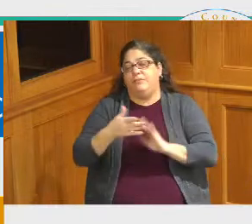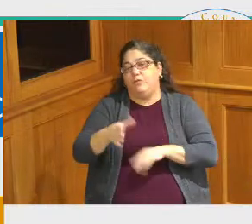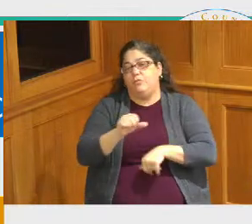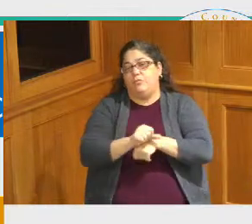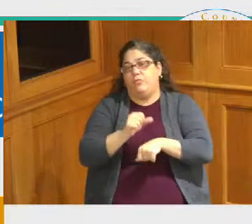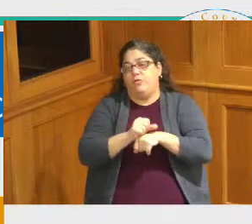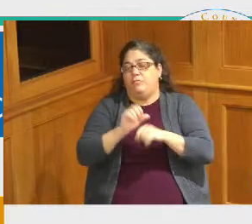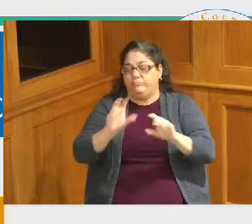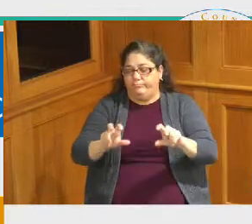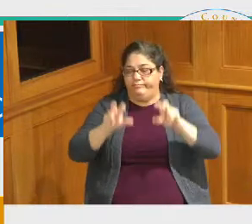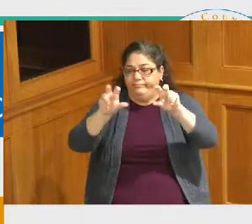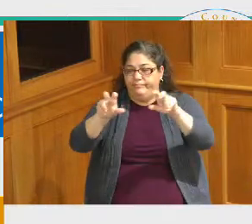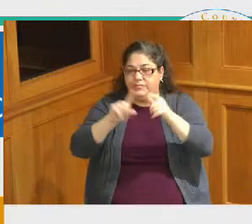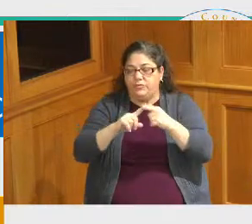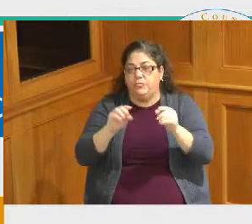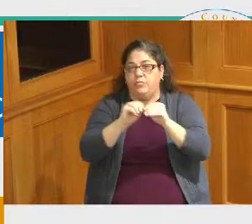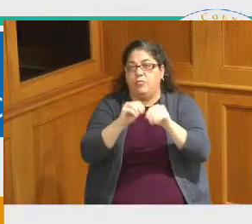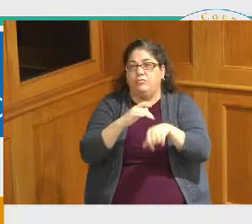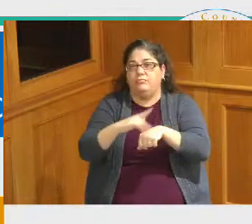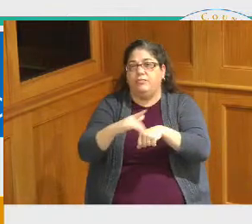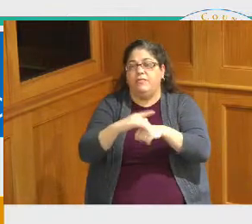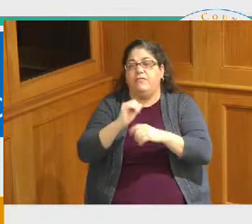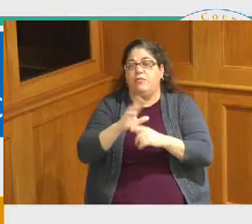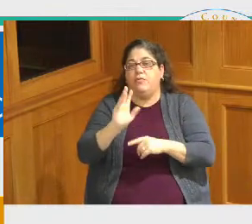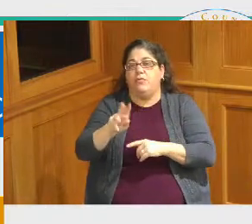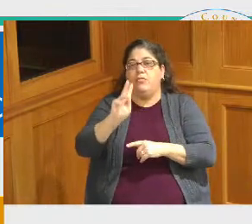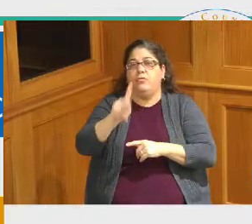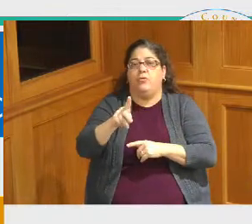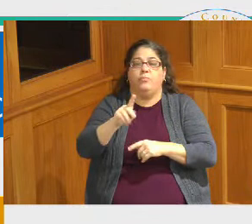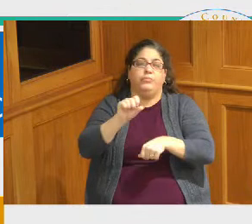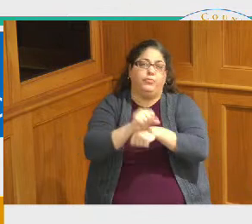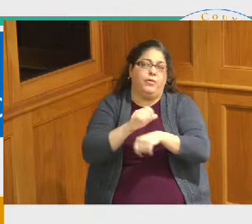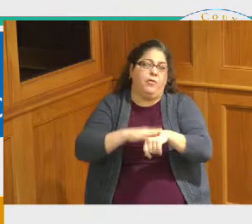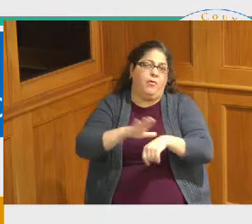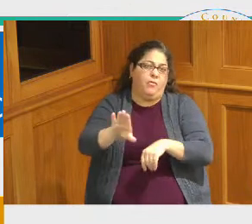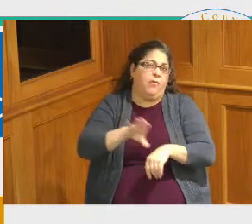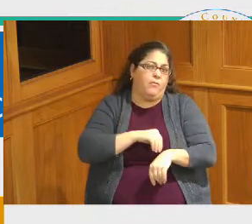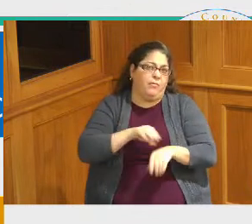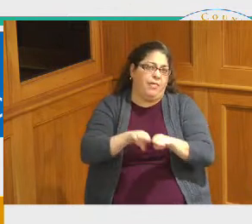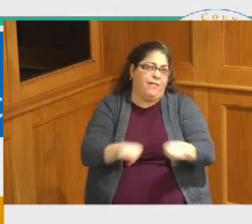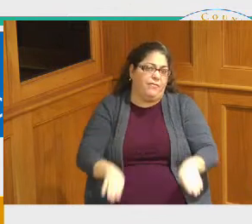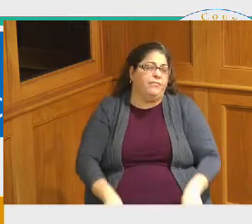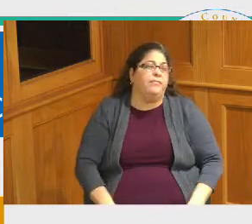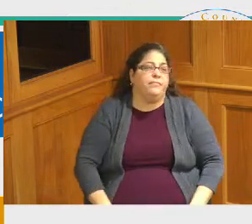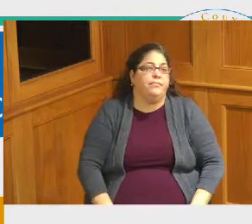available for some more appropriate work at her level.